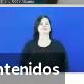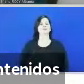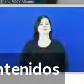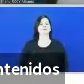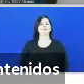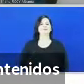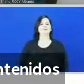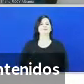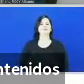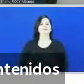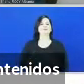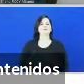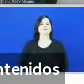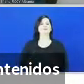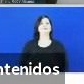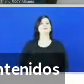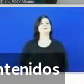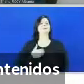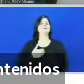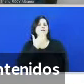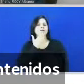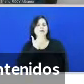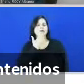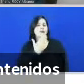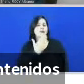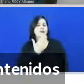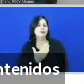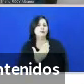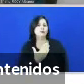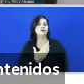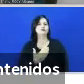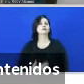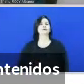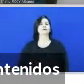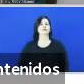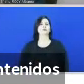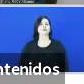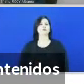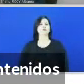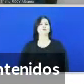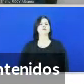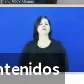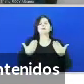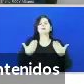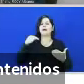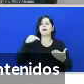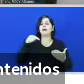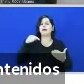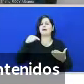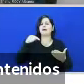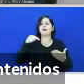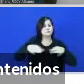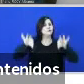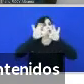Thank you. You make a really important point about the fact that the work of women's movements is long and it